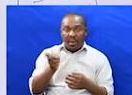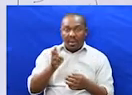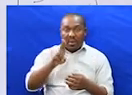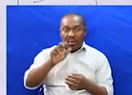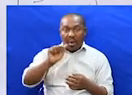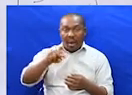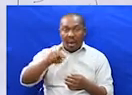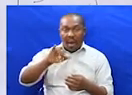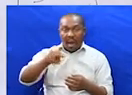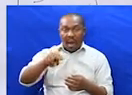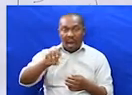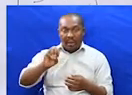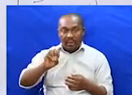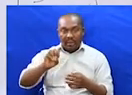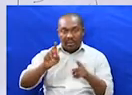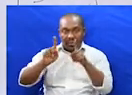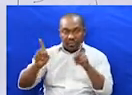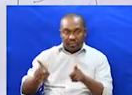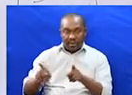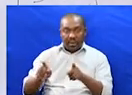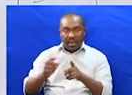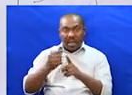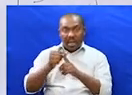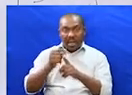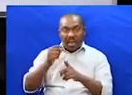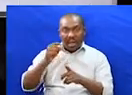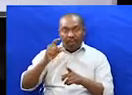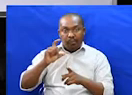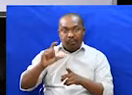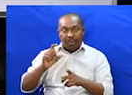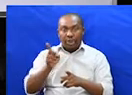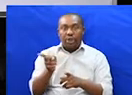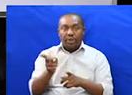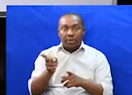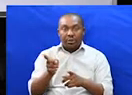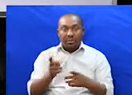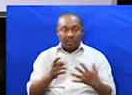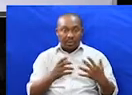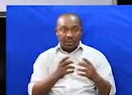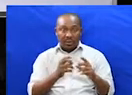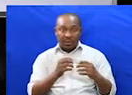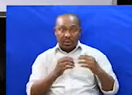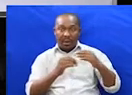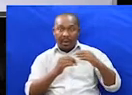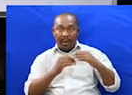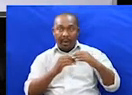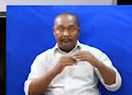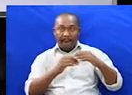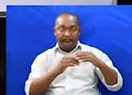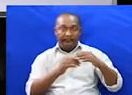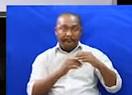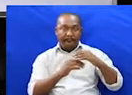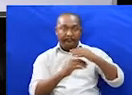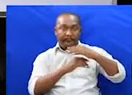Guanine, represented by letter G. So my dear student, these bottle tops of different colors